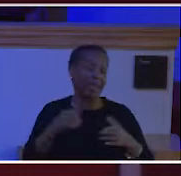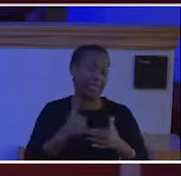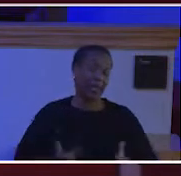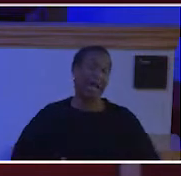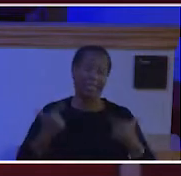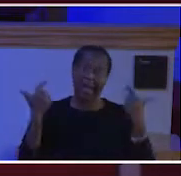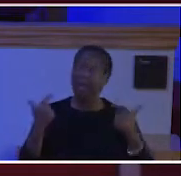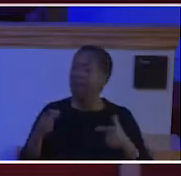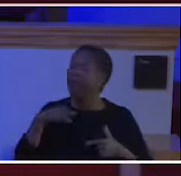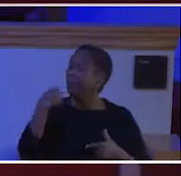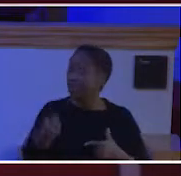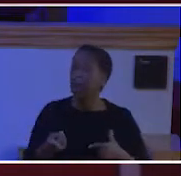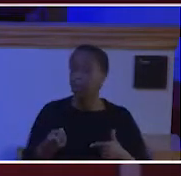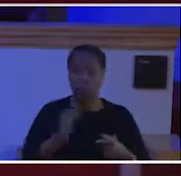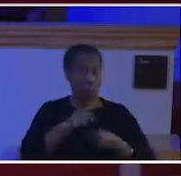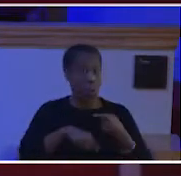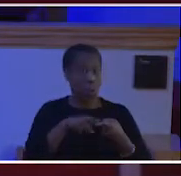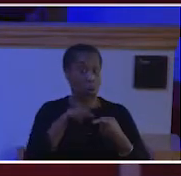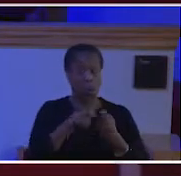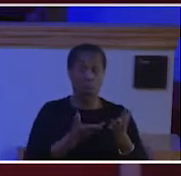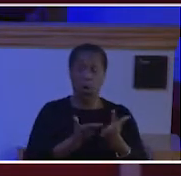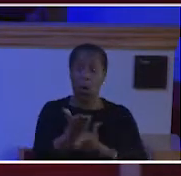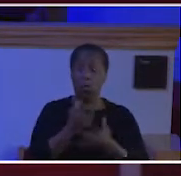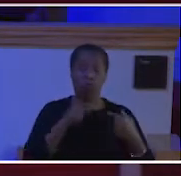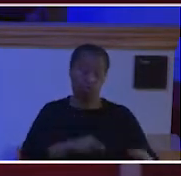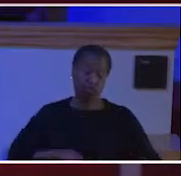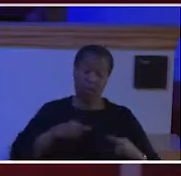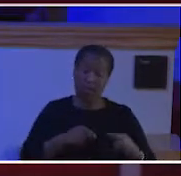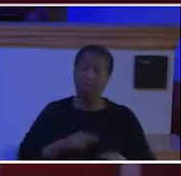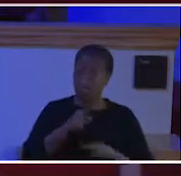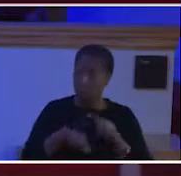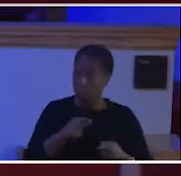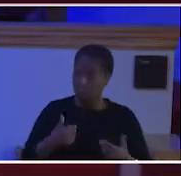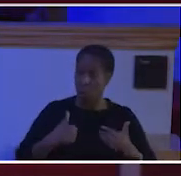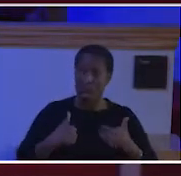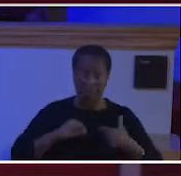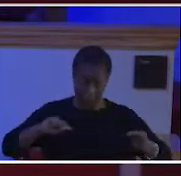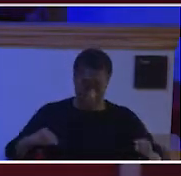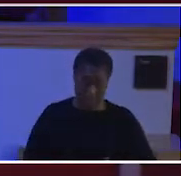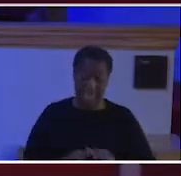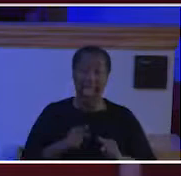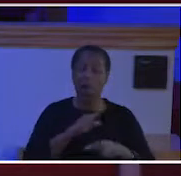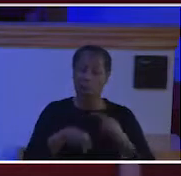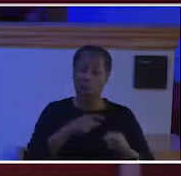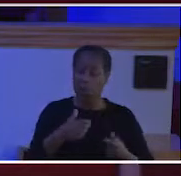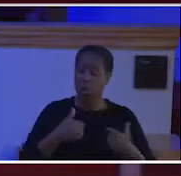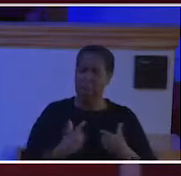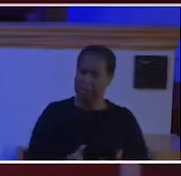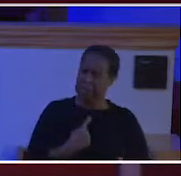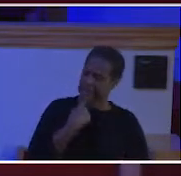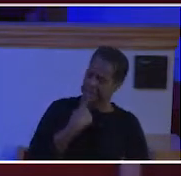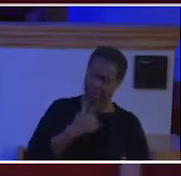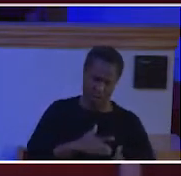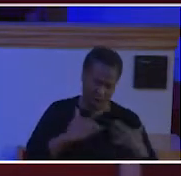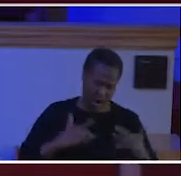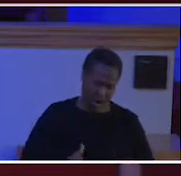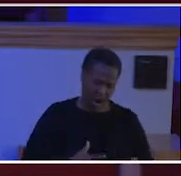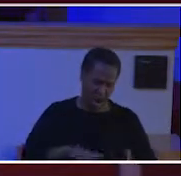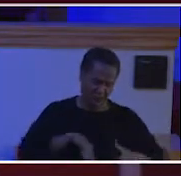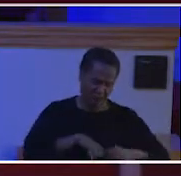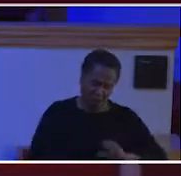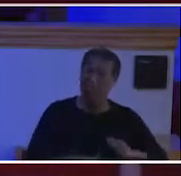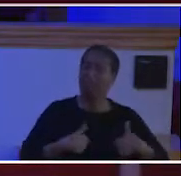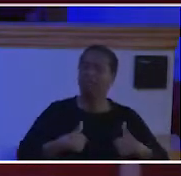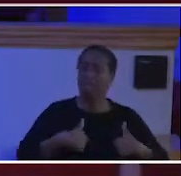you, beloved, that whenever you're going through a struggle, whenever you got a pain, whenever you've got a disappointment, a heartbreak, or a